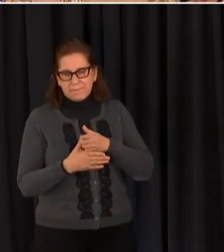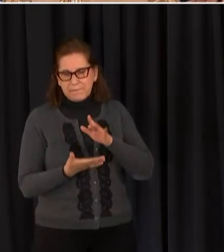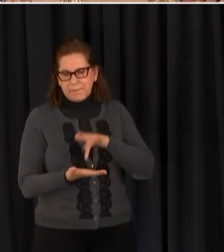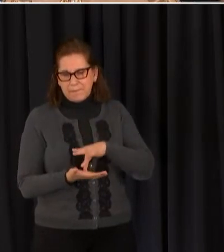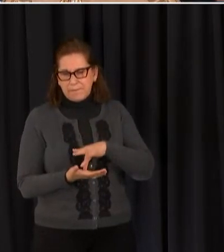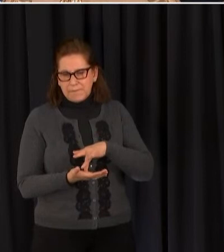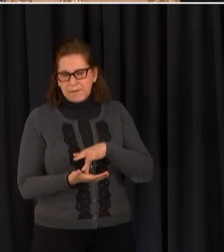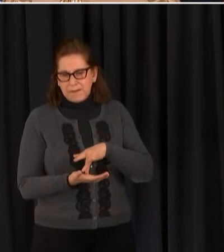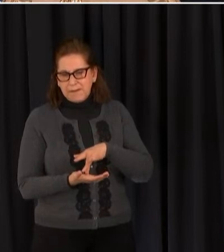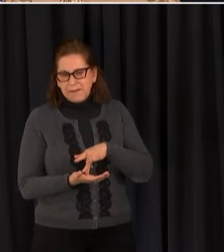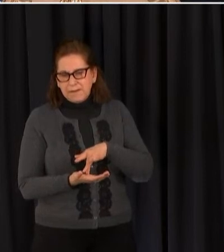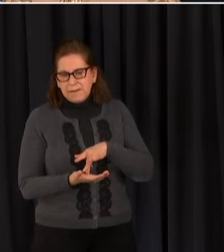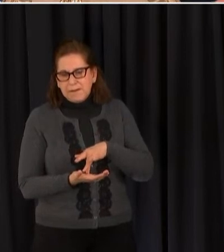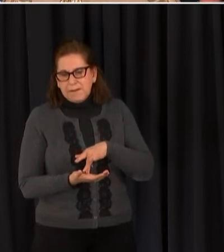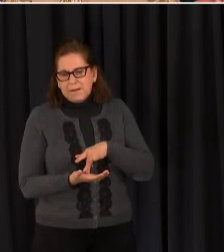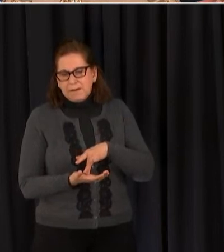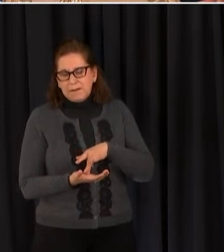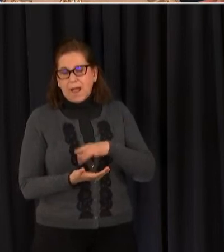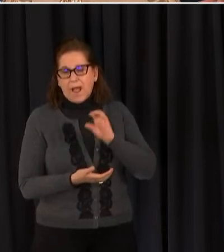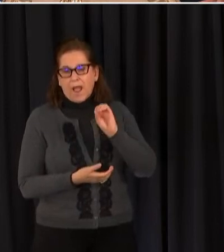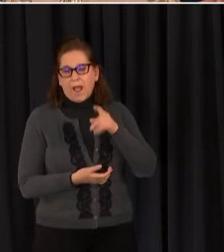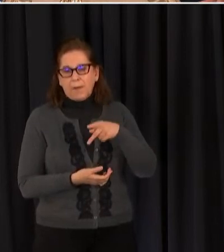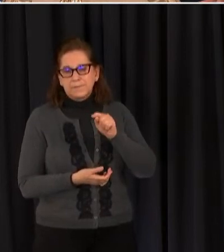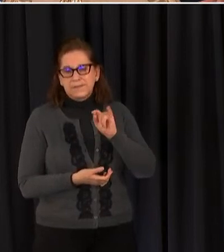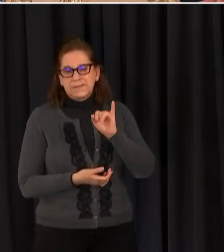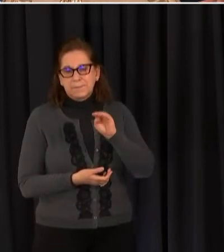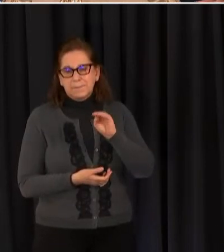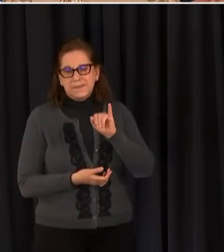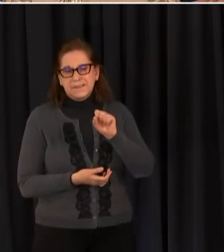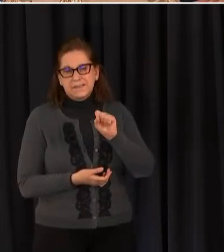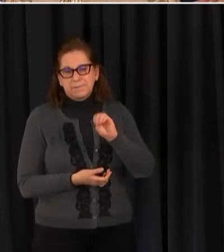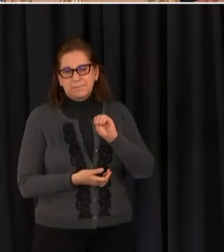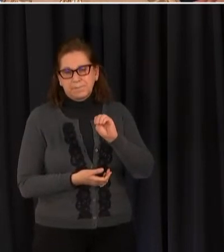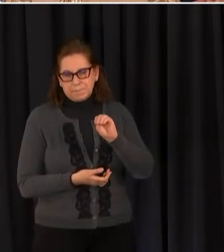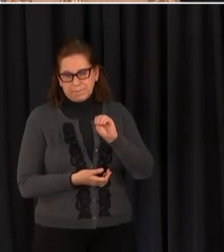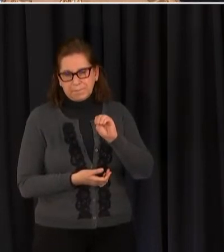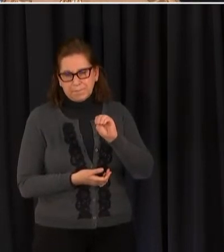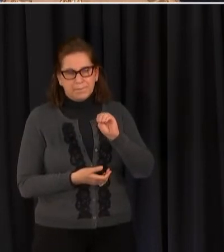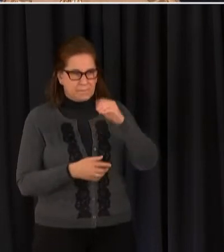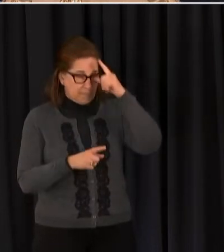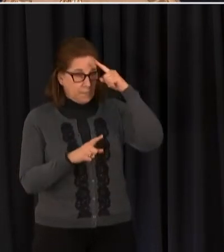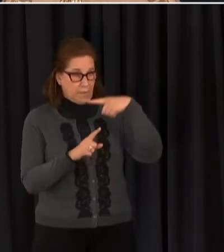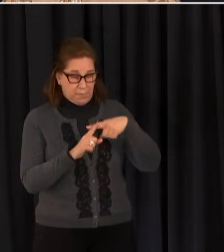away. What are those reasons for optimism? Why do you think that case counts will go down in the spring?